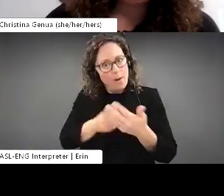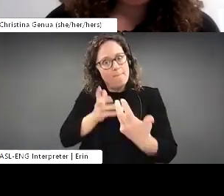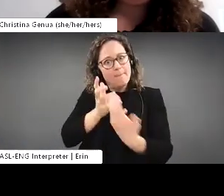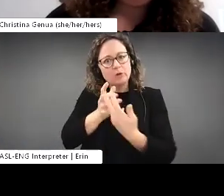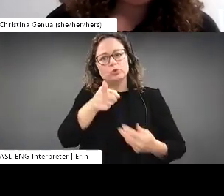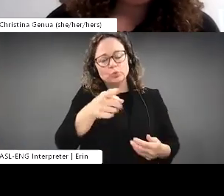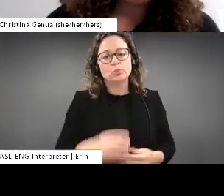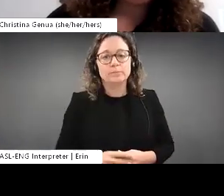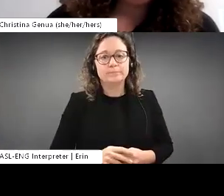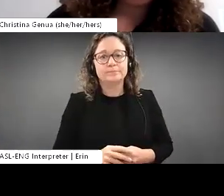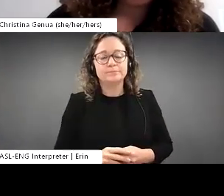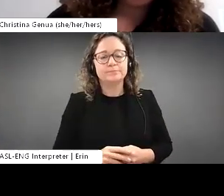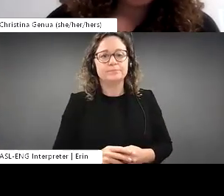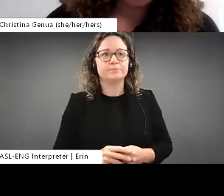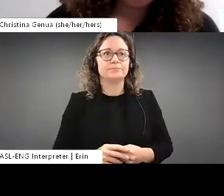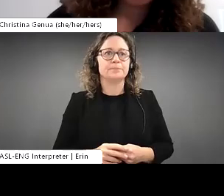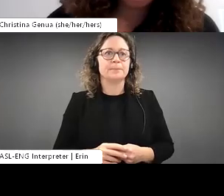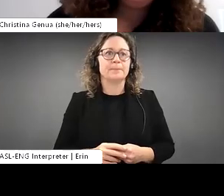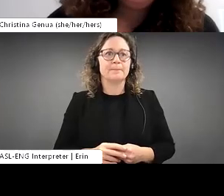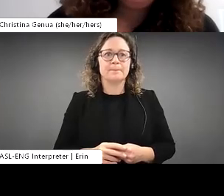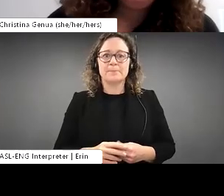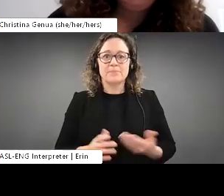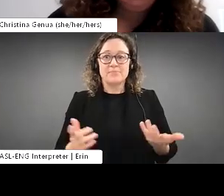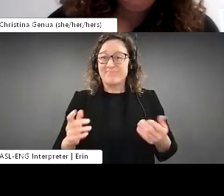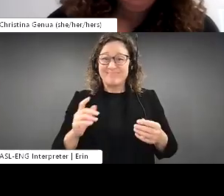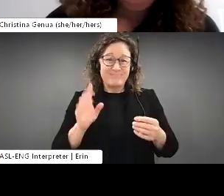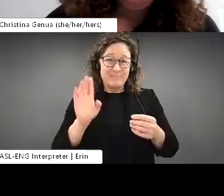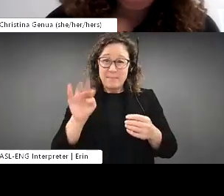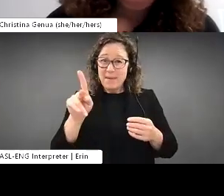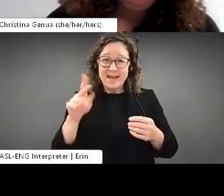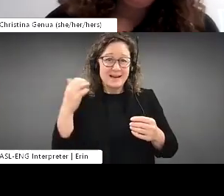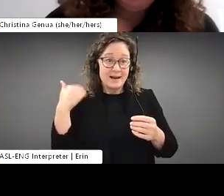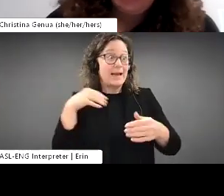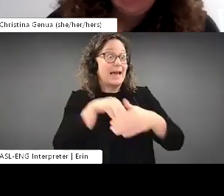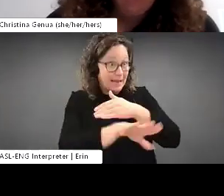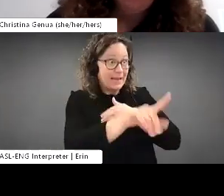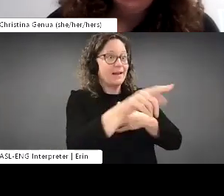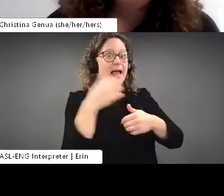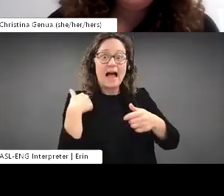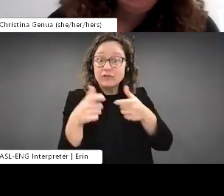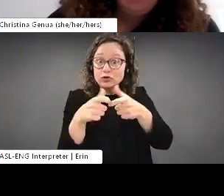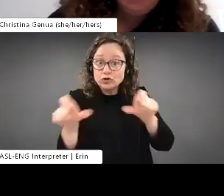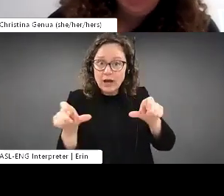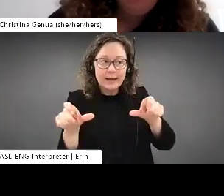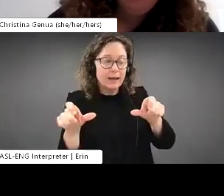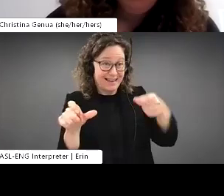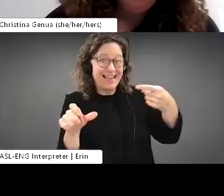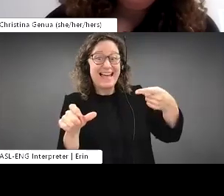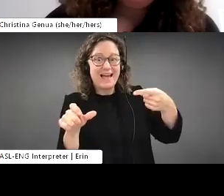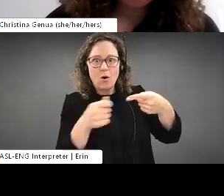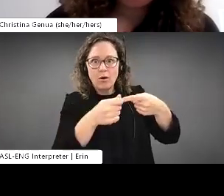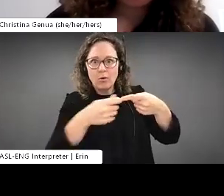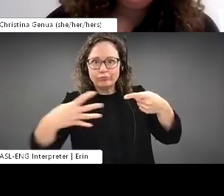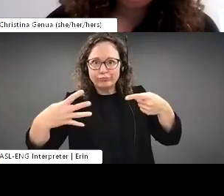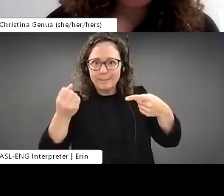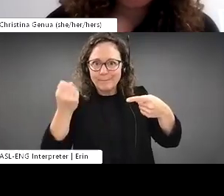So a lot of the banks have several like options when choosing a checking account and or a savings account.